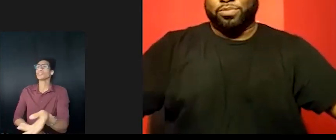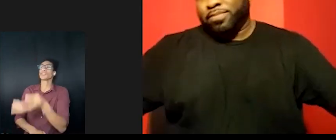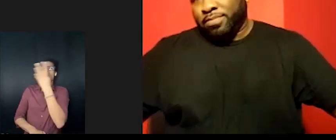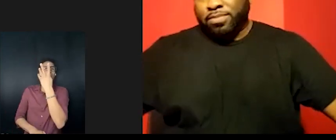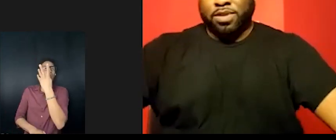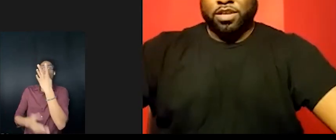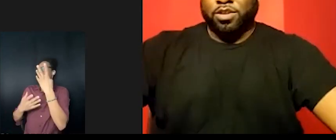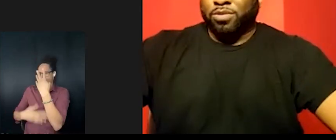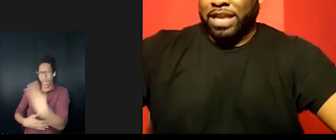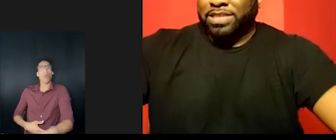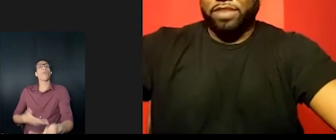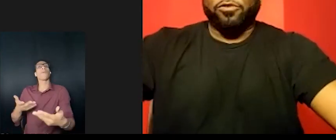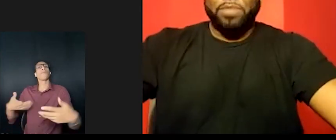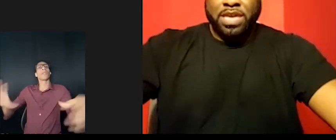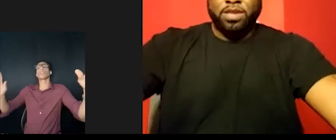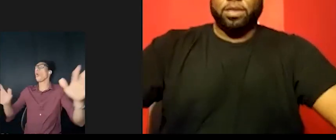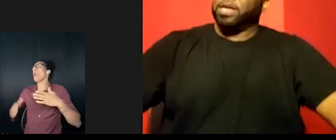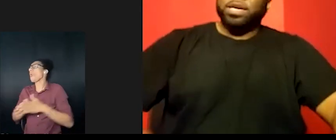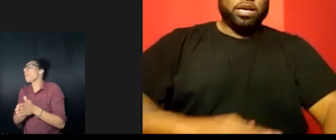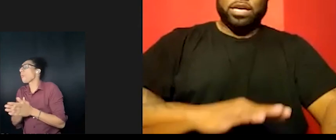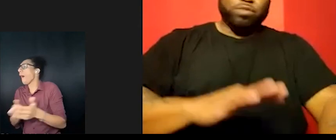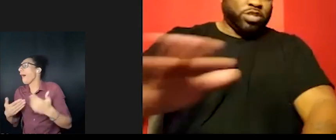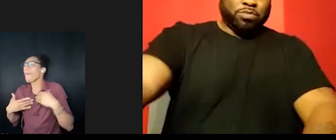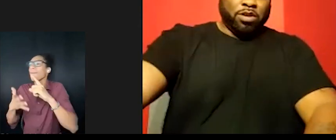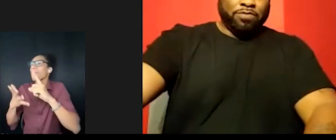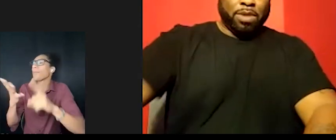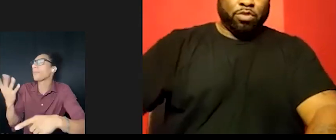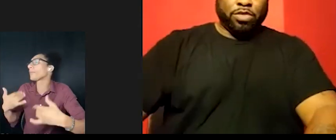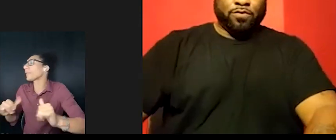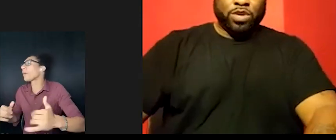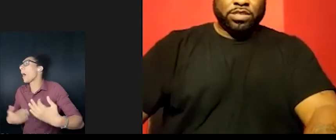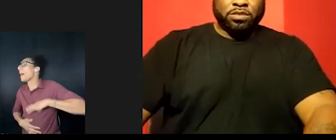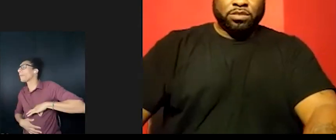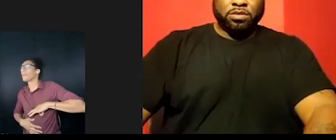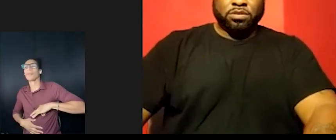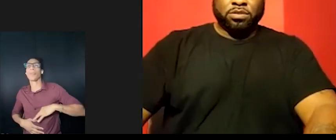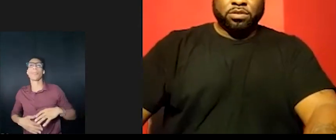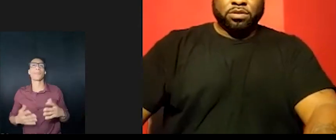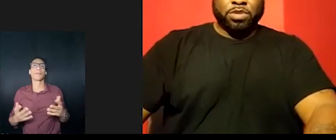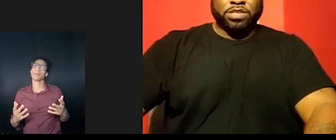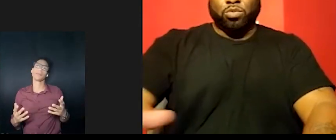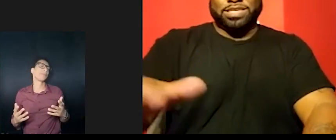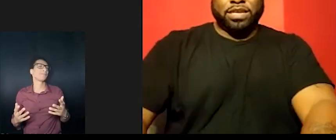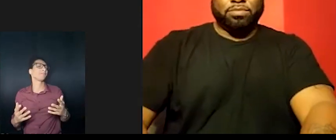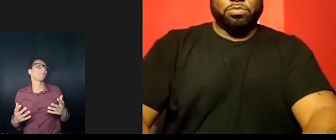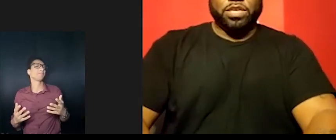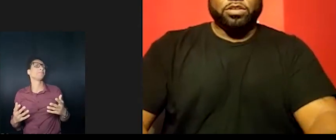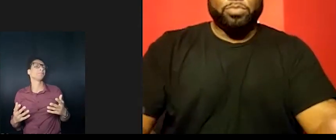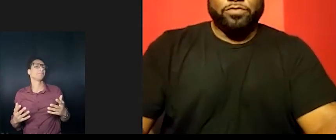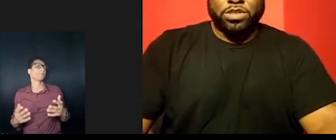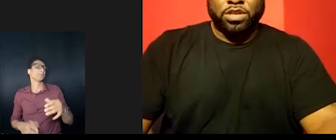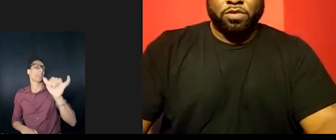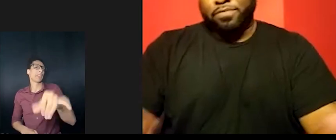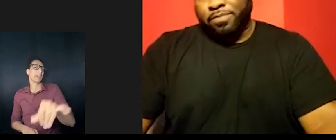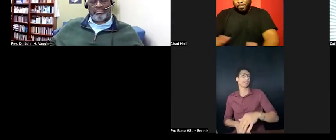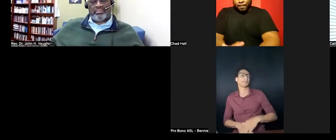So, you know, like I said, for me, it was just about giving my brother a voice, mm-hmm. because he wasn't able to be there and speak